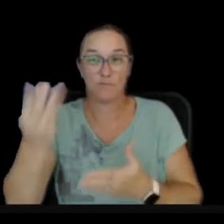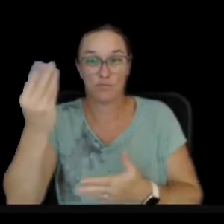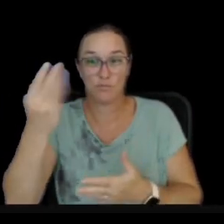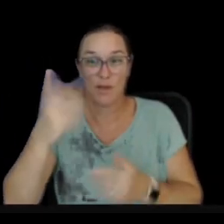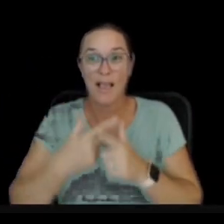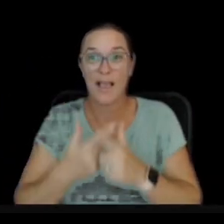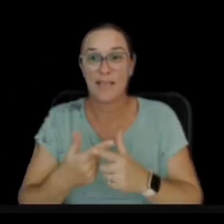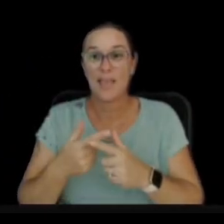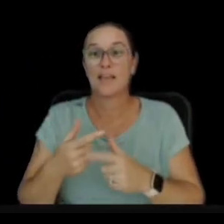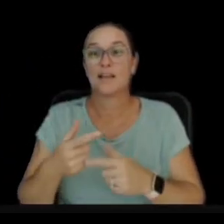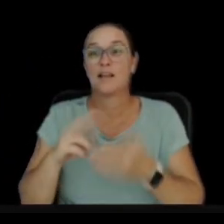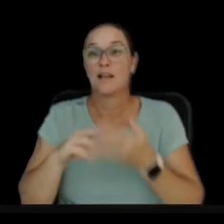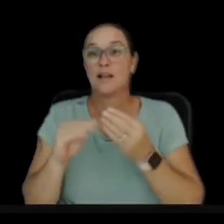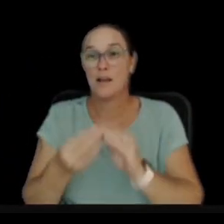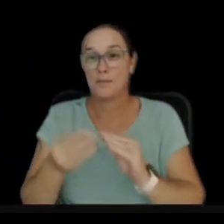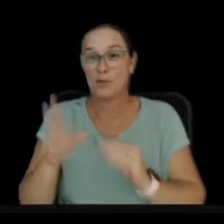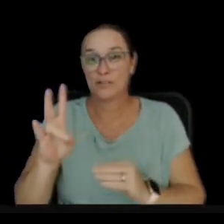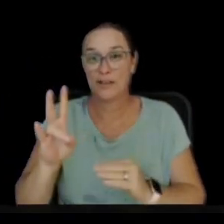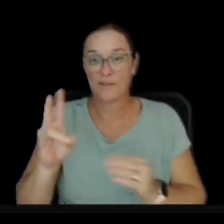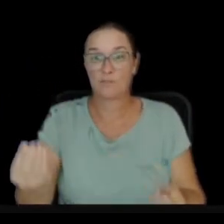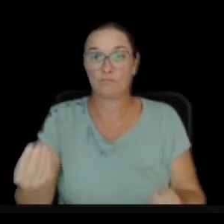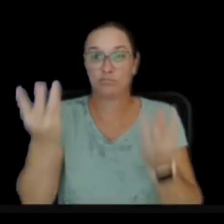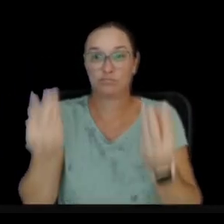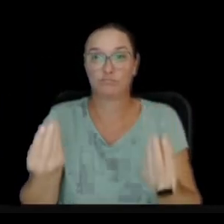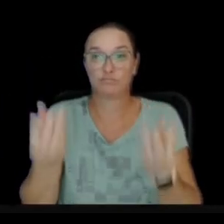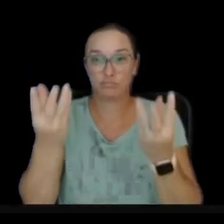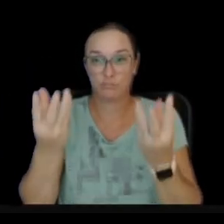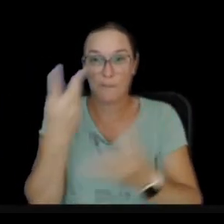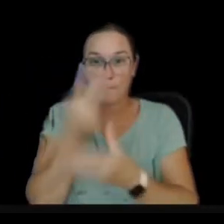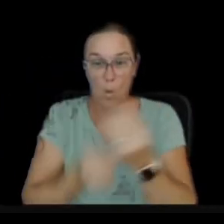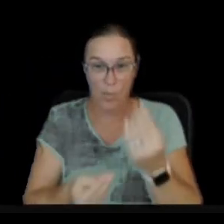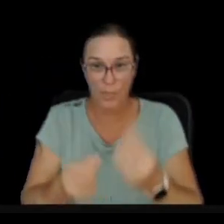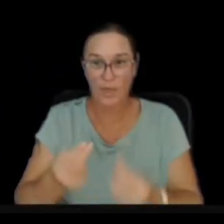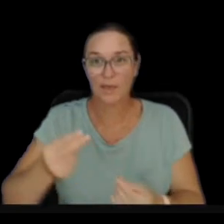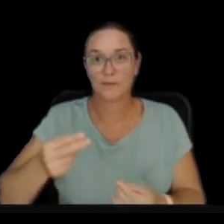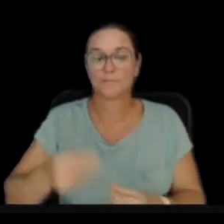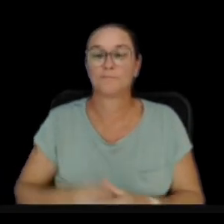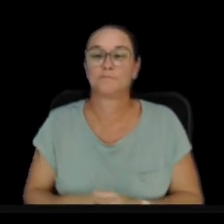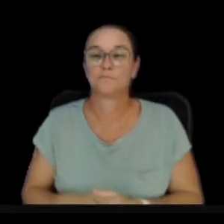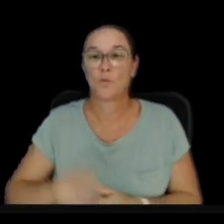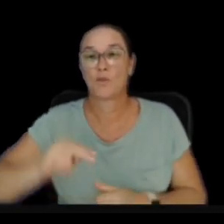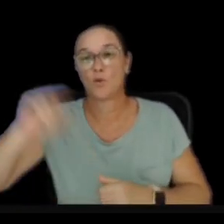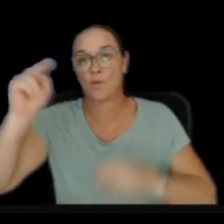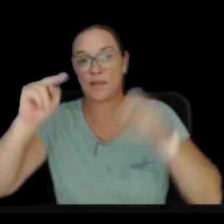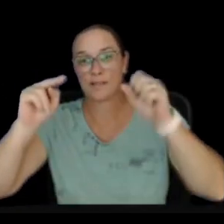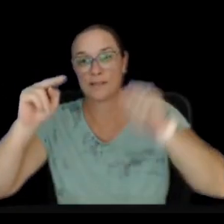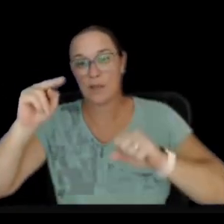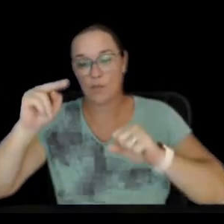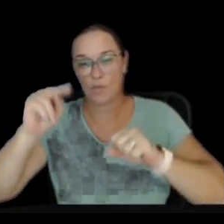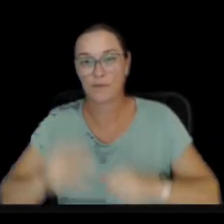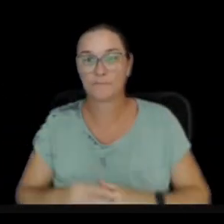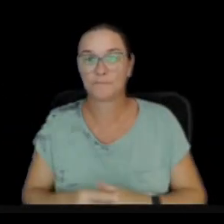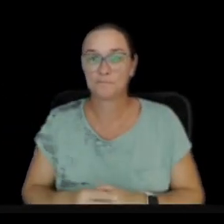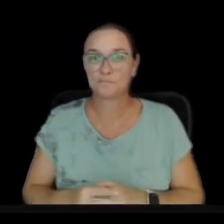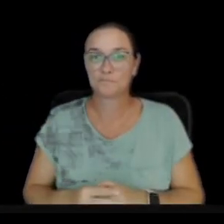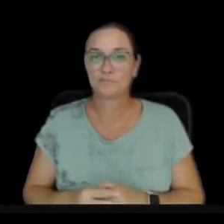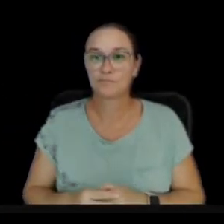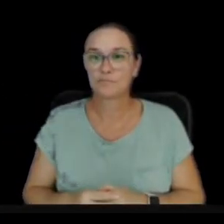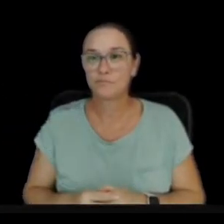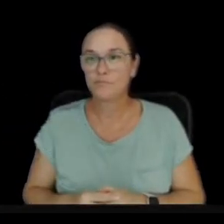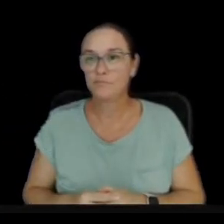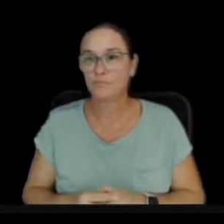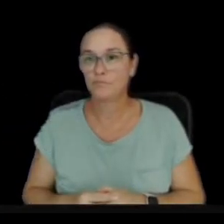7 activates both of the north and south vents, with the southern vent having been mostly inactive prior to